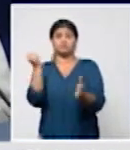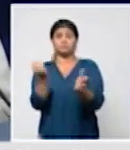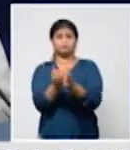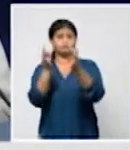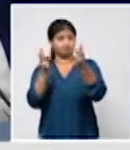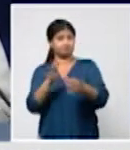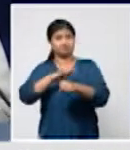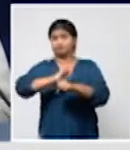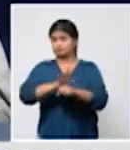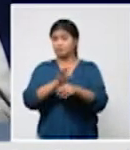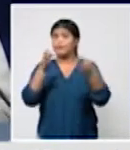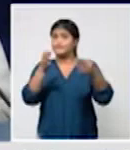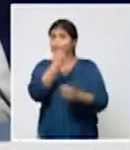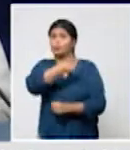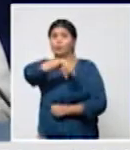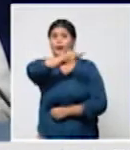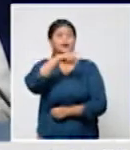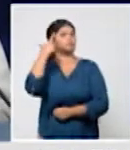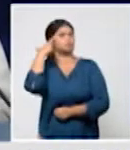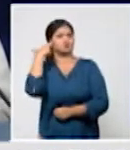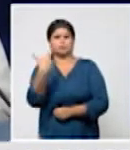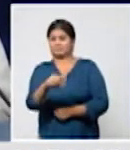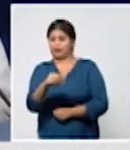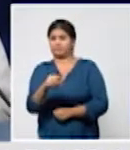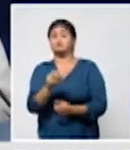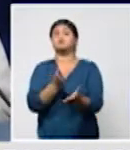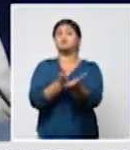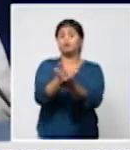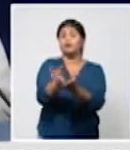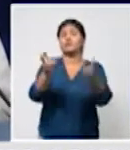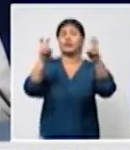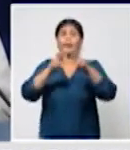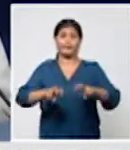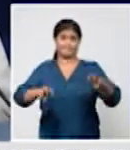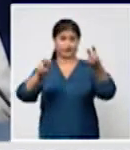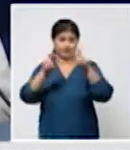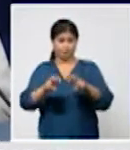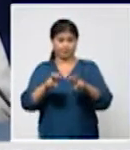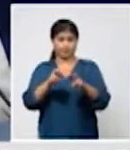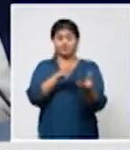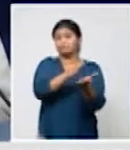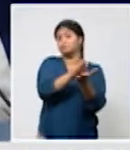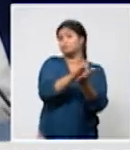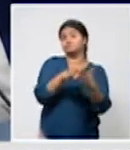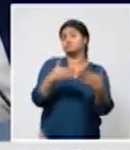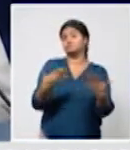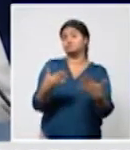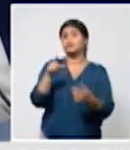female. 19 cases were asymptomatic, for a total of